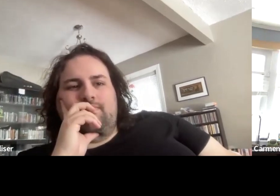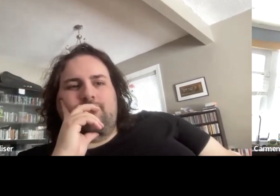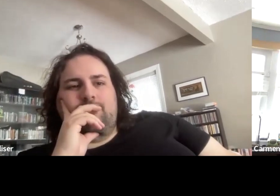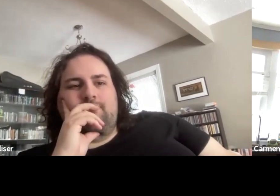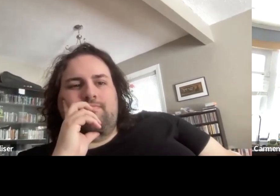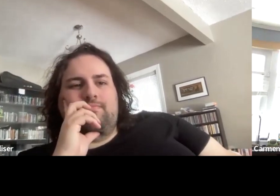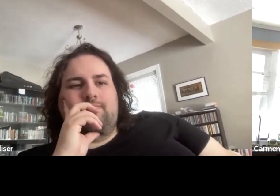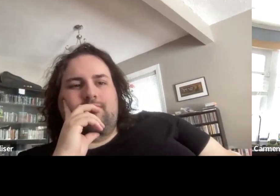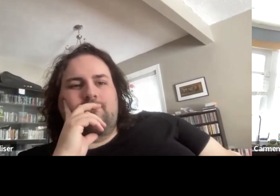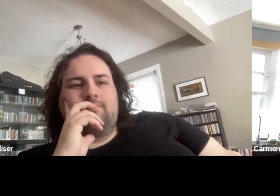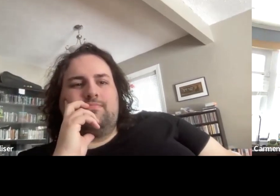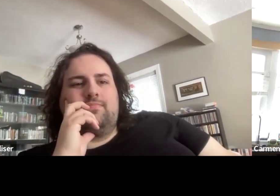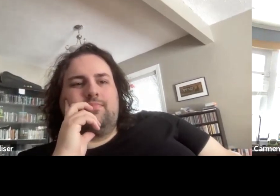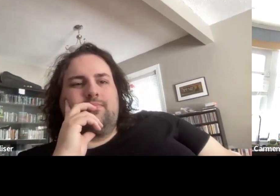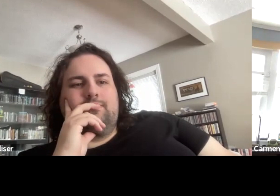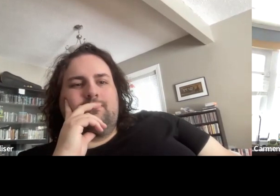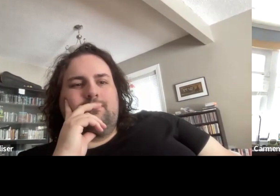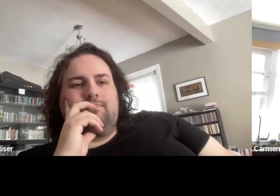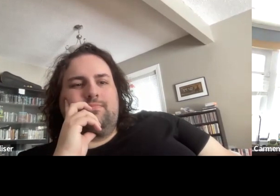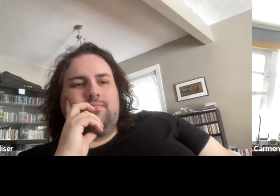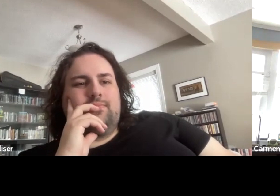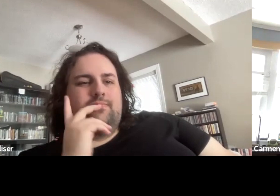Mary messaged me about some